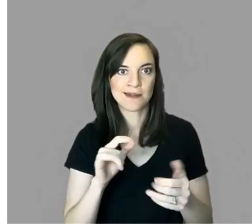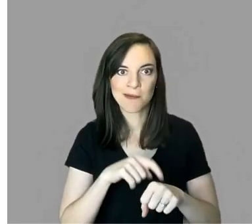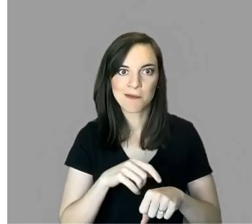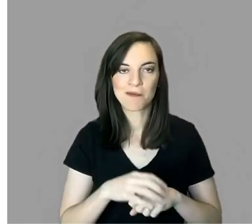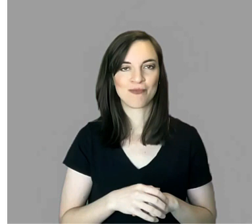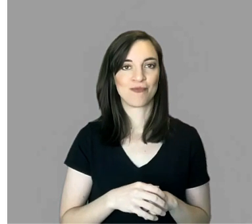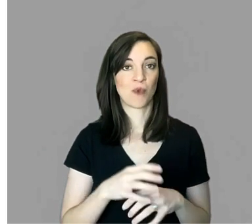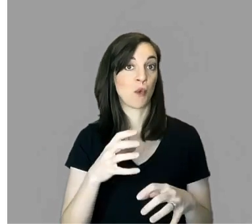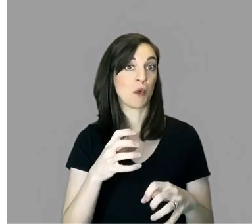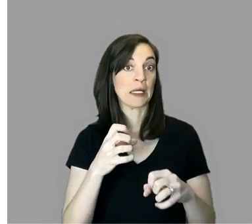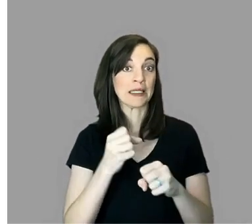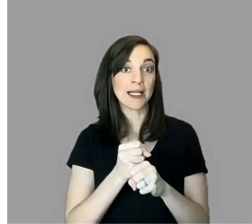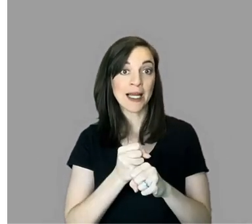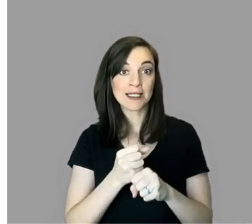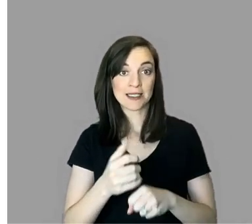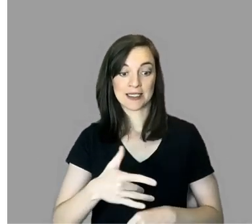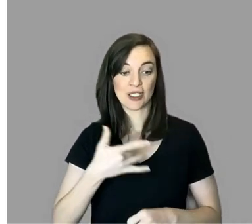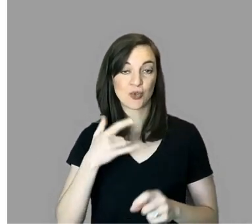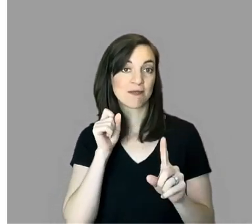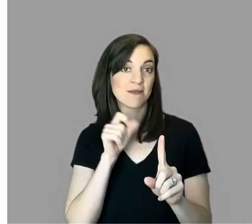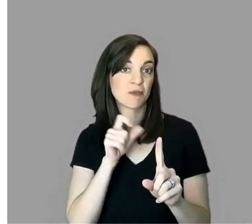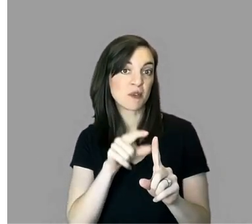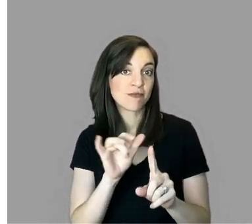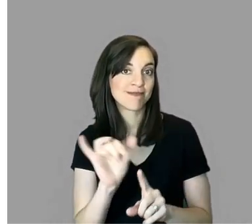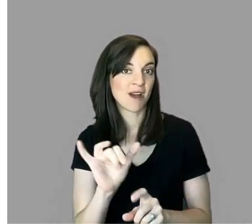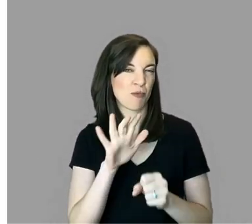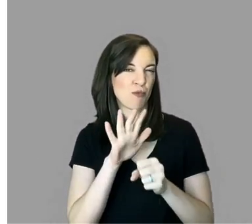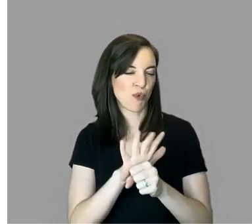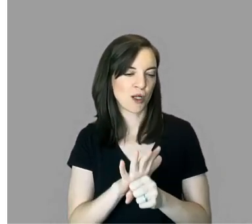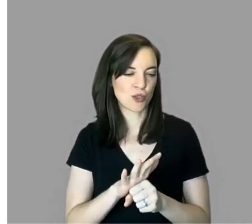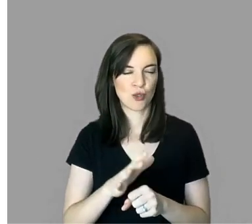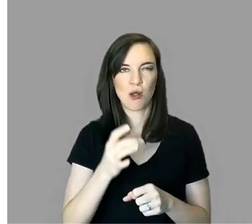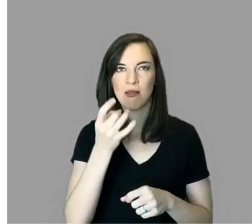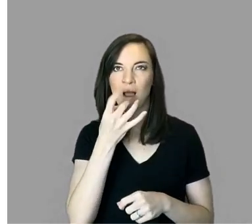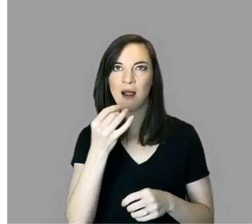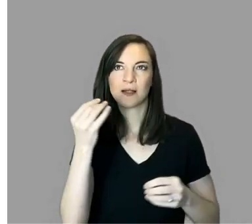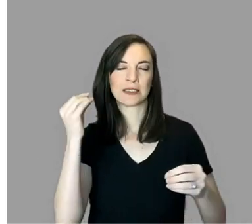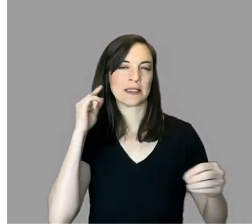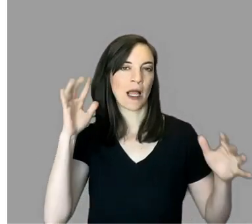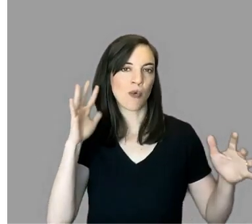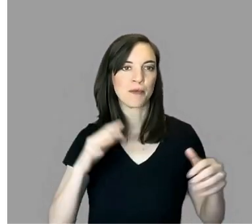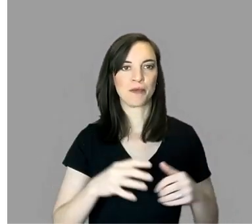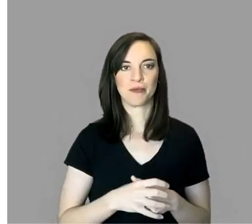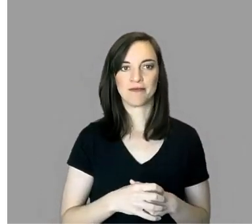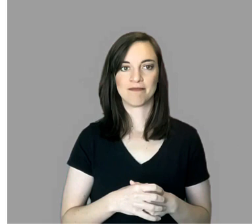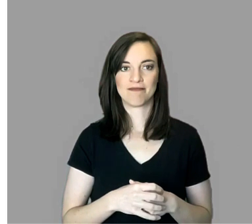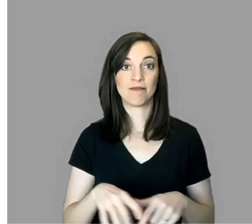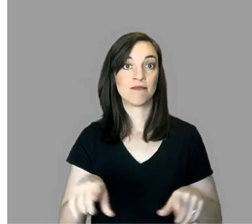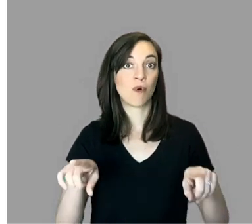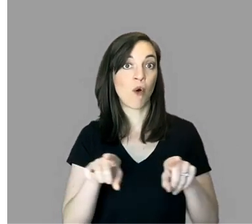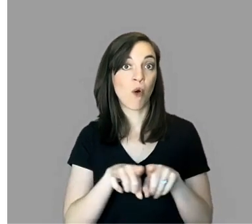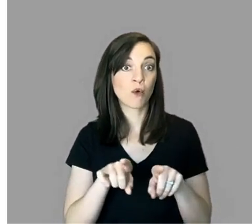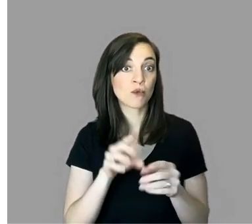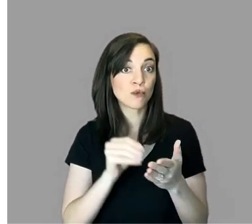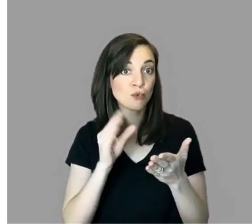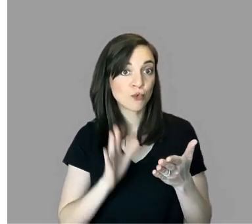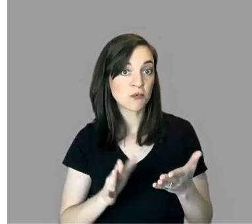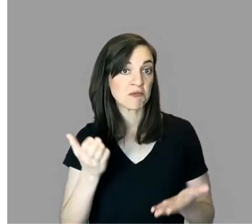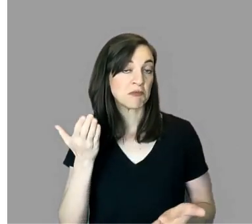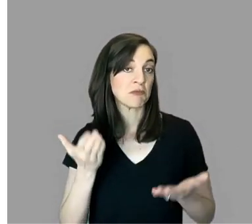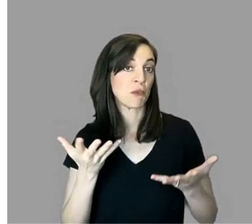thing or activity like time on the tablet, or some kind of sensory stimulation like pressure, lights,